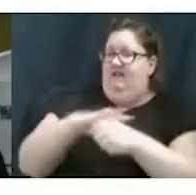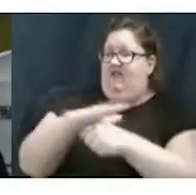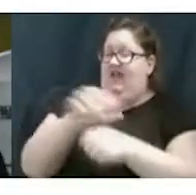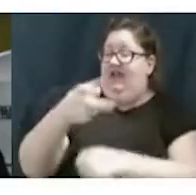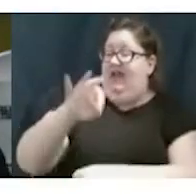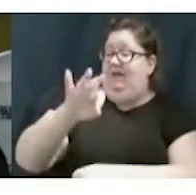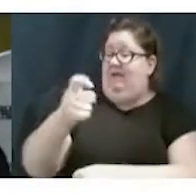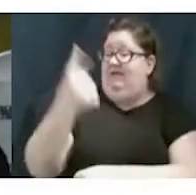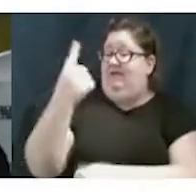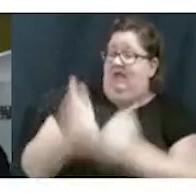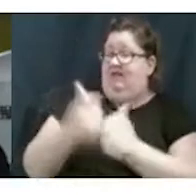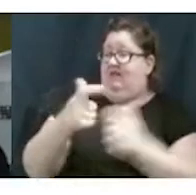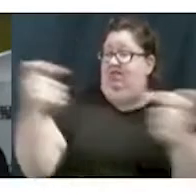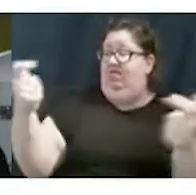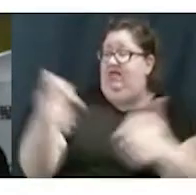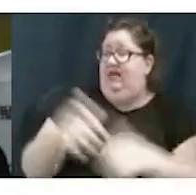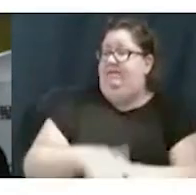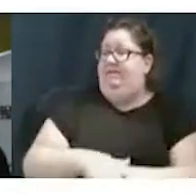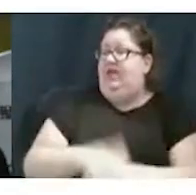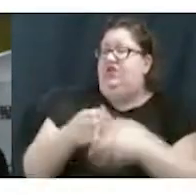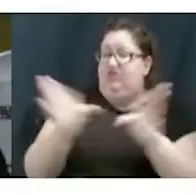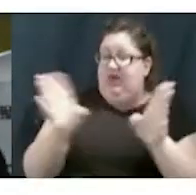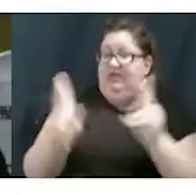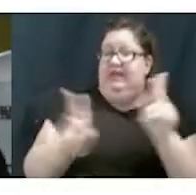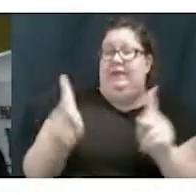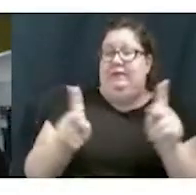So generally people